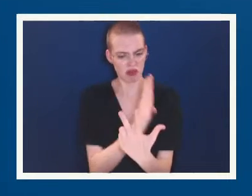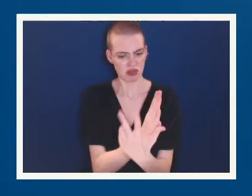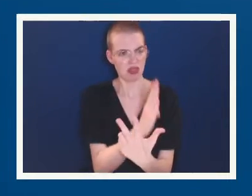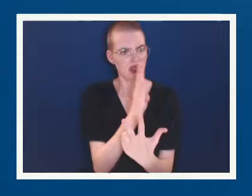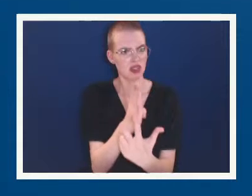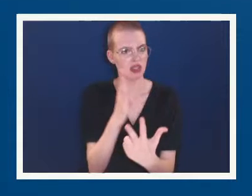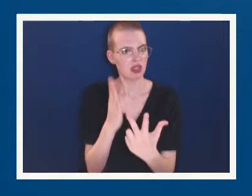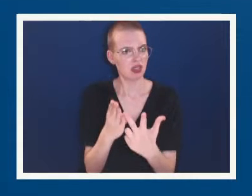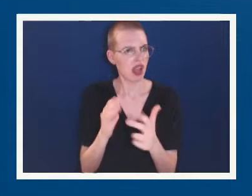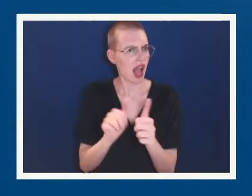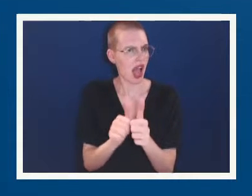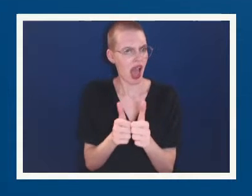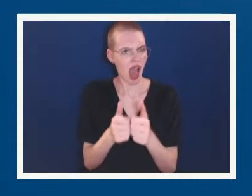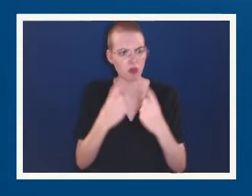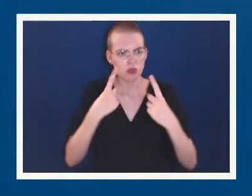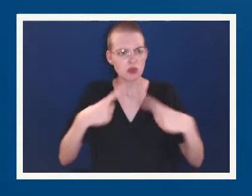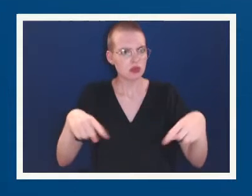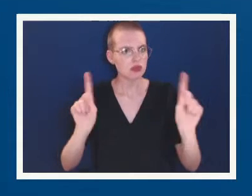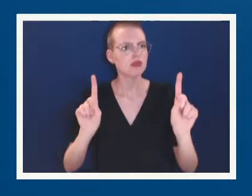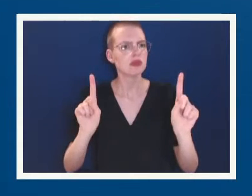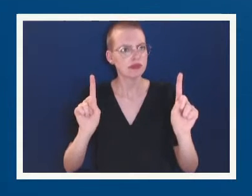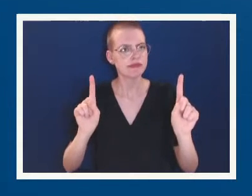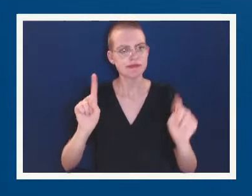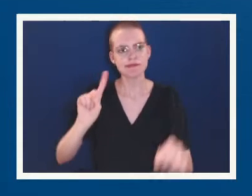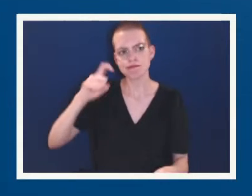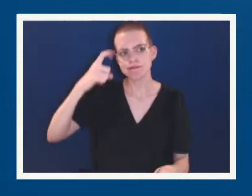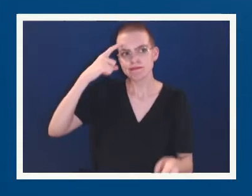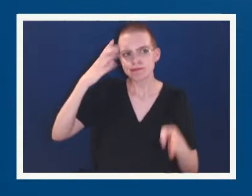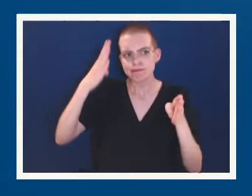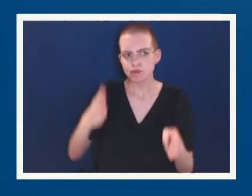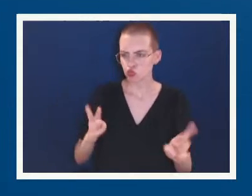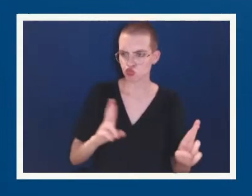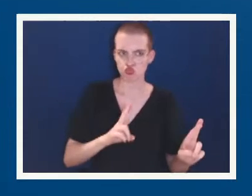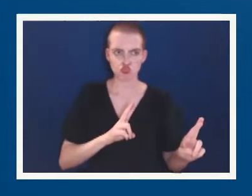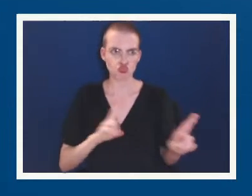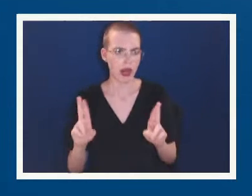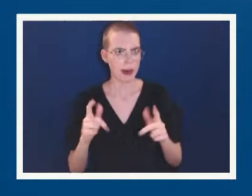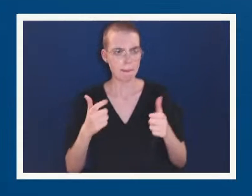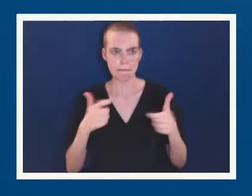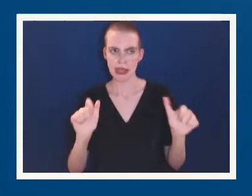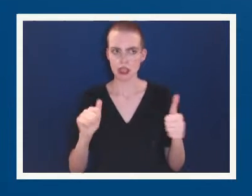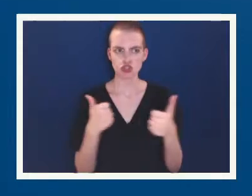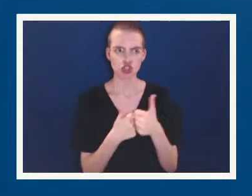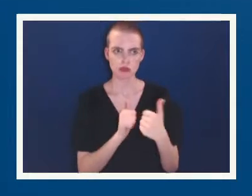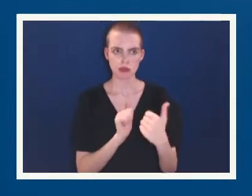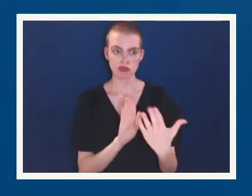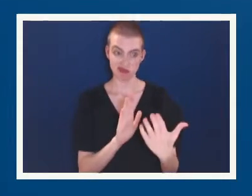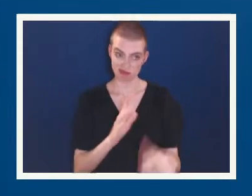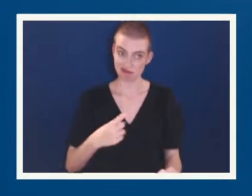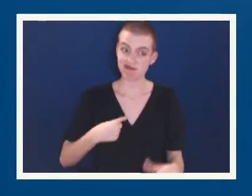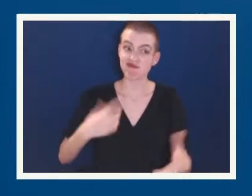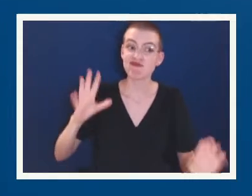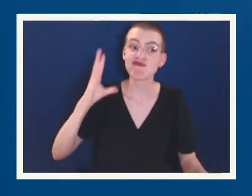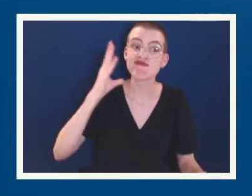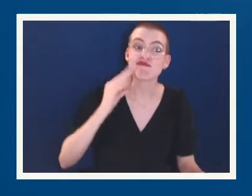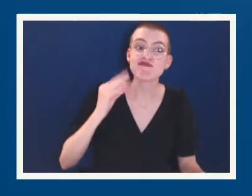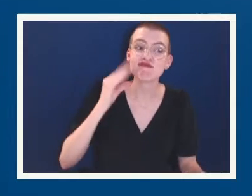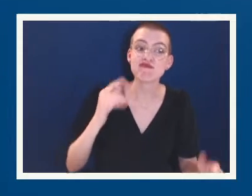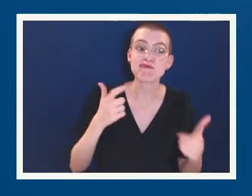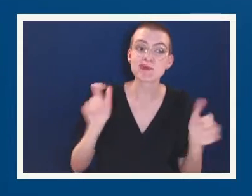governor who knows how to take on big fights. I know a little something about taking on big fights.